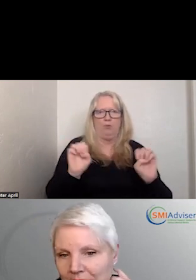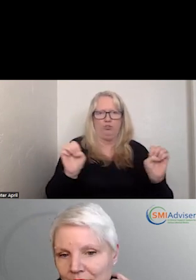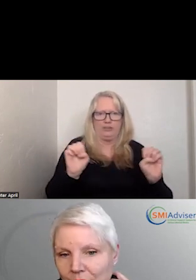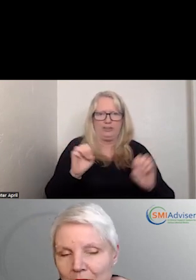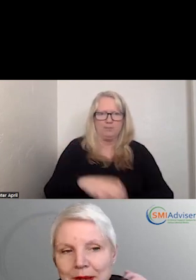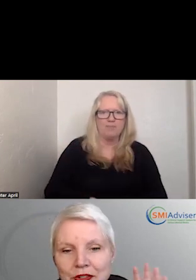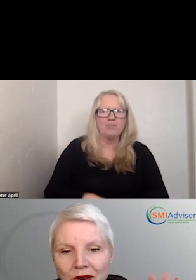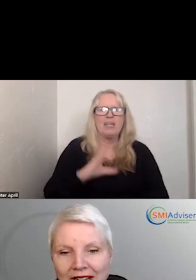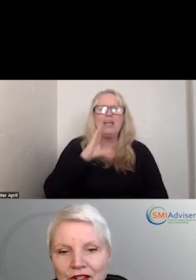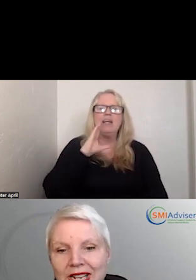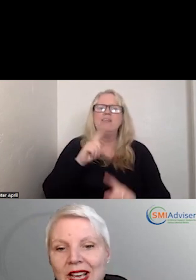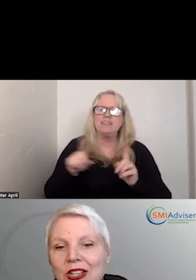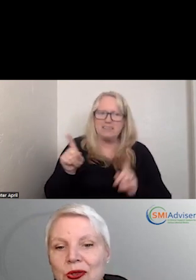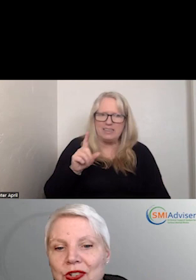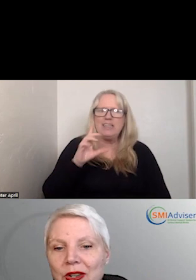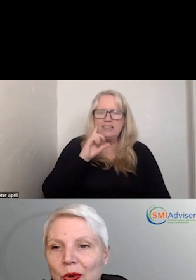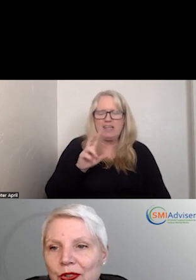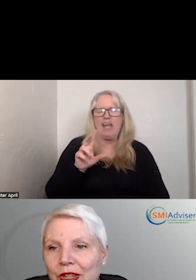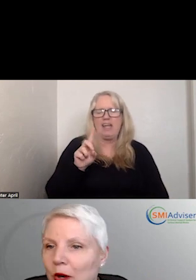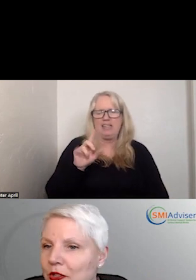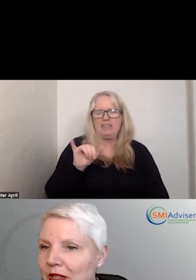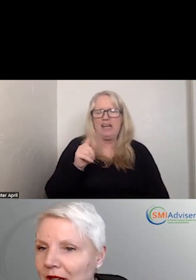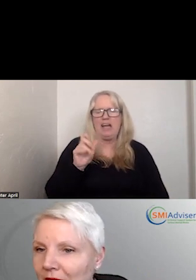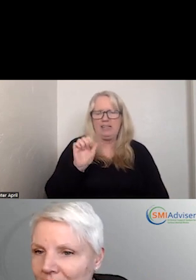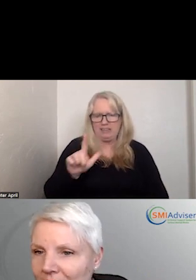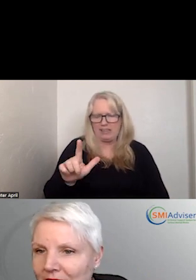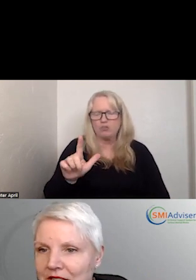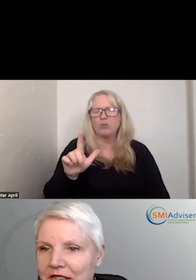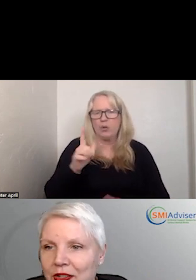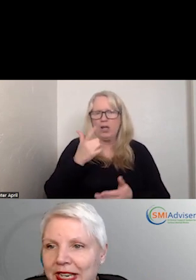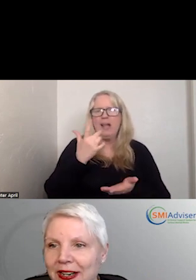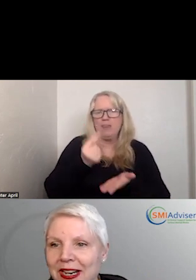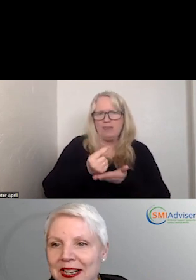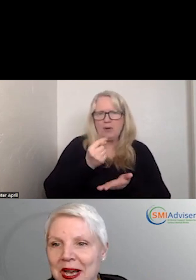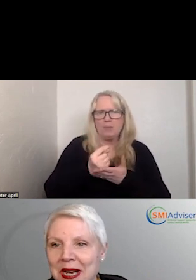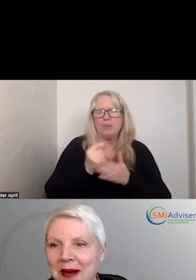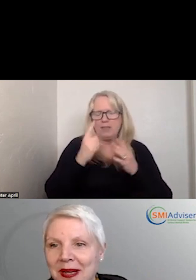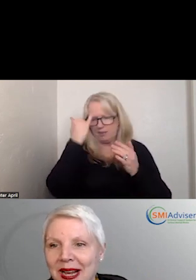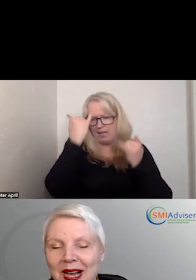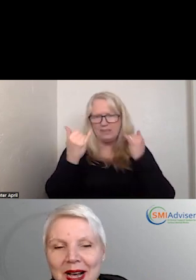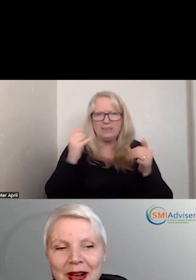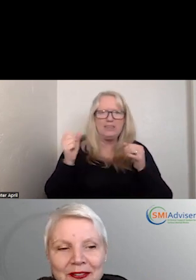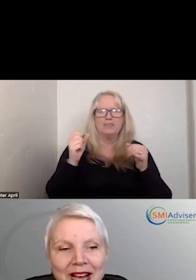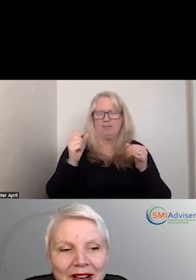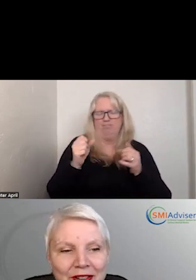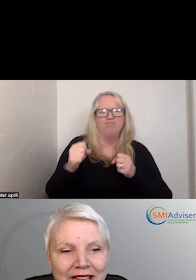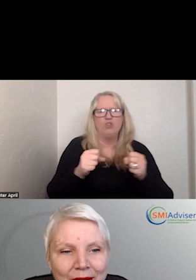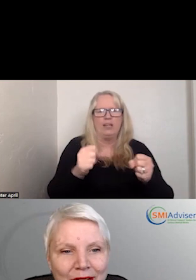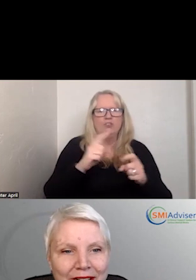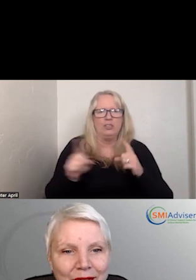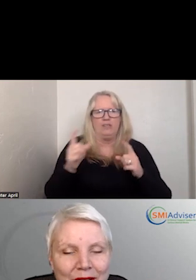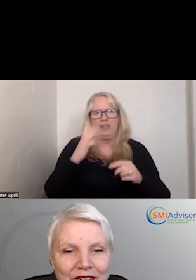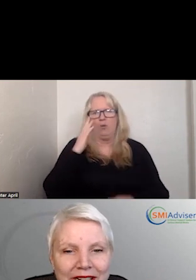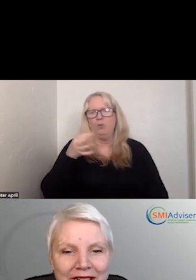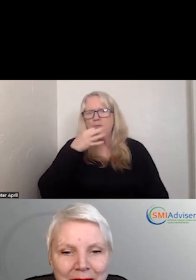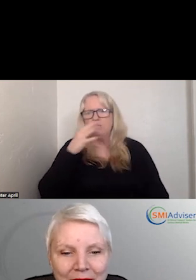dialectical behavioral therapy strategy using cold to cope. Just a little teaser here coming up about 5 after the hour.